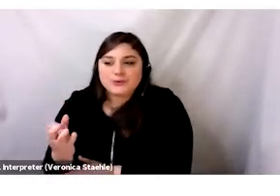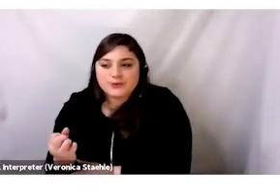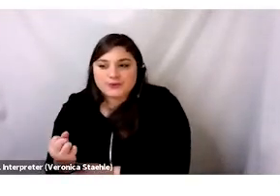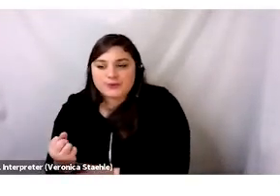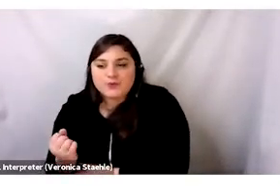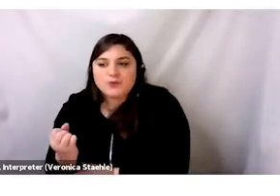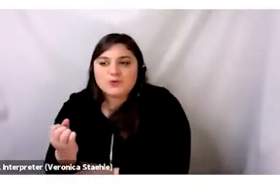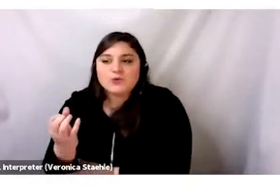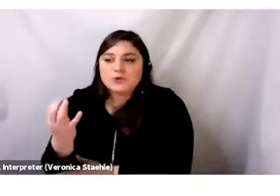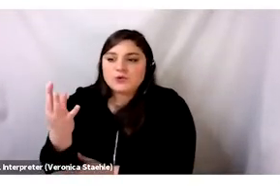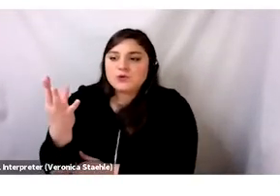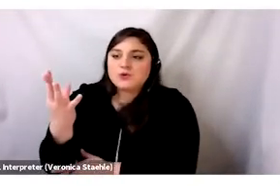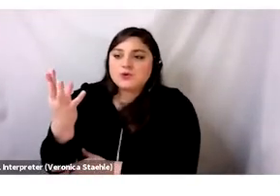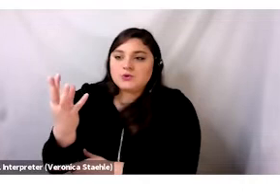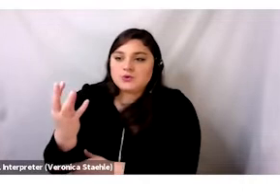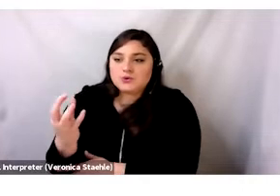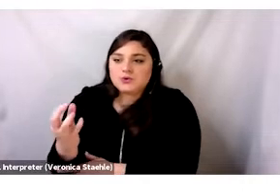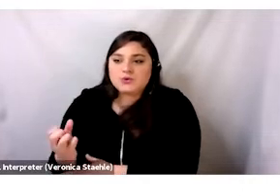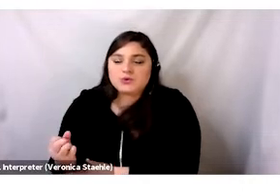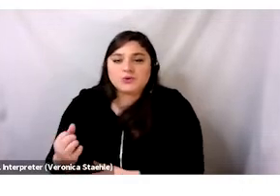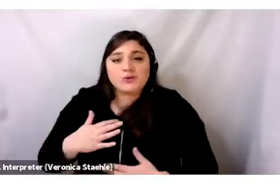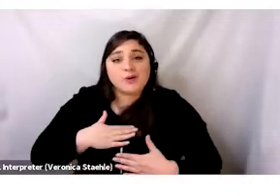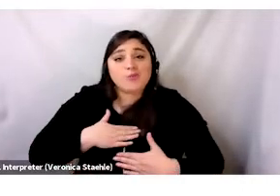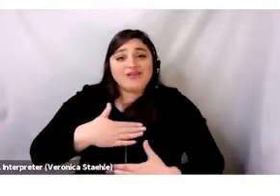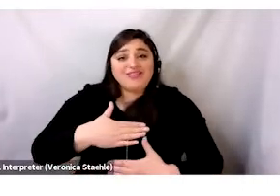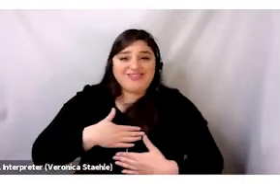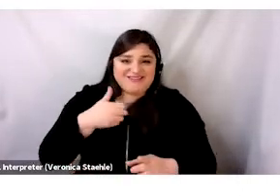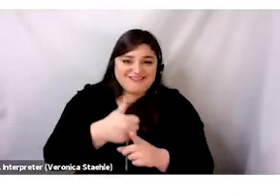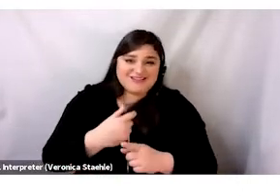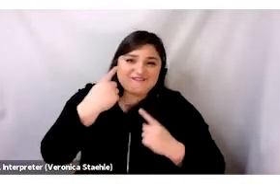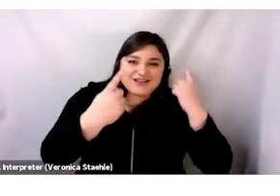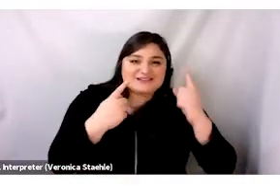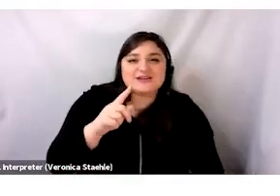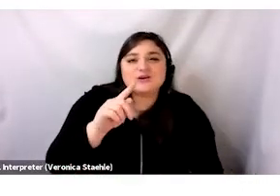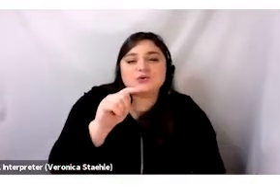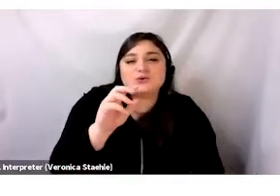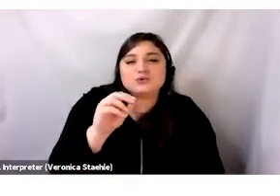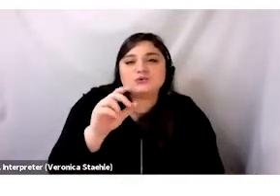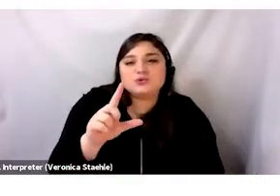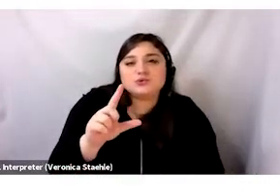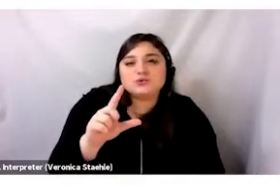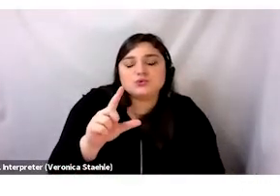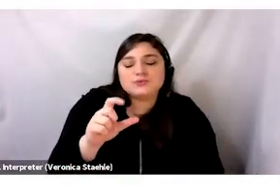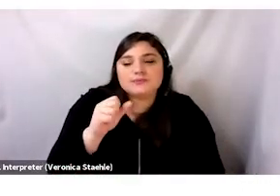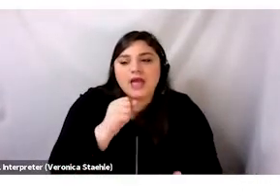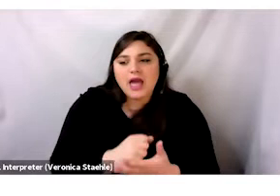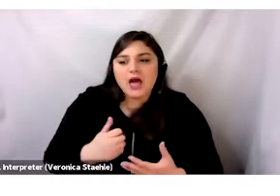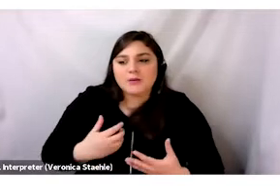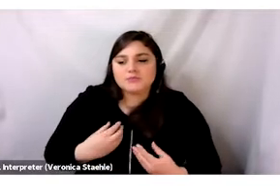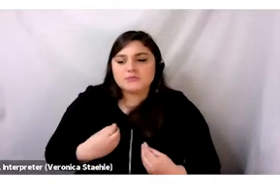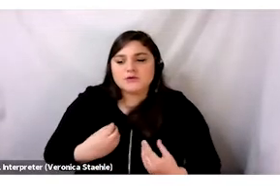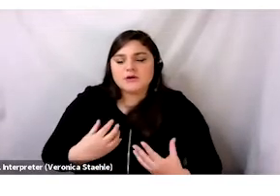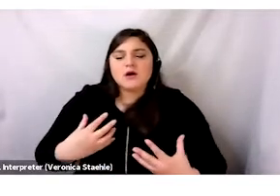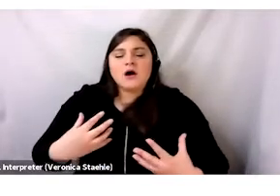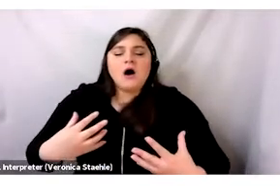to breathe out. Breathing is just a tool. It's a grounding tool to get us back into our bodies, to flood